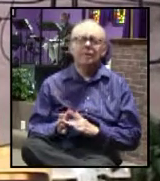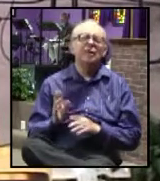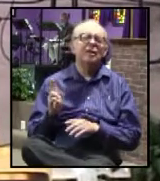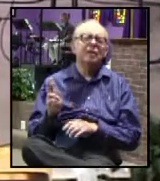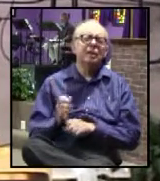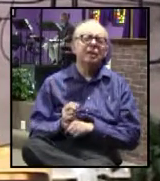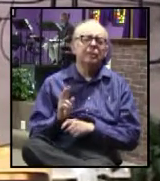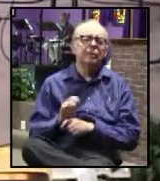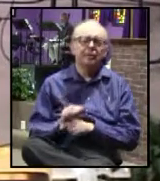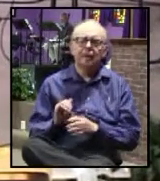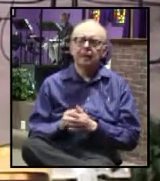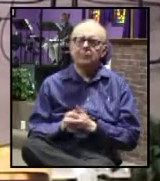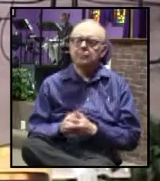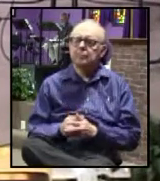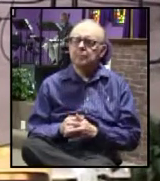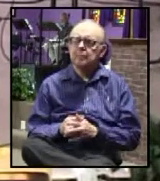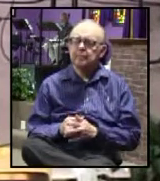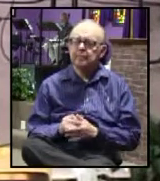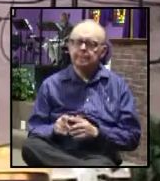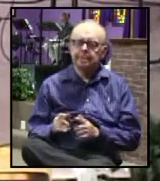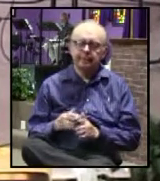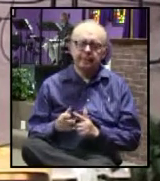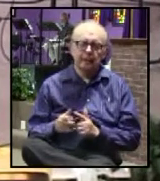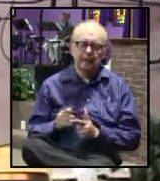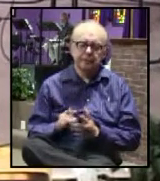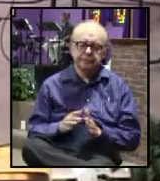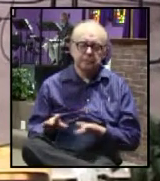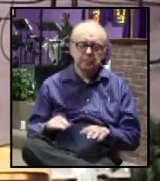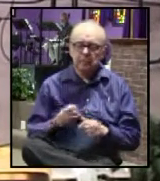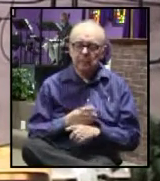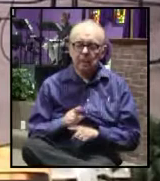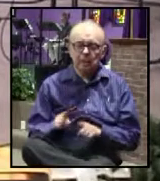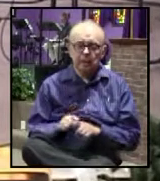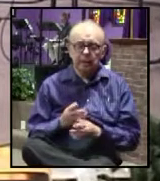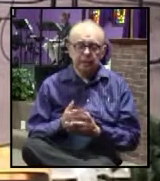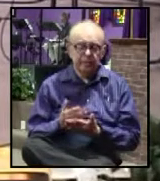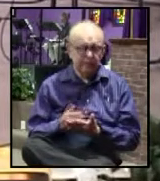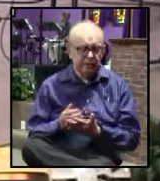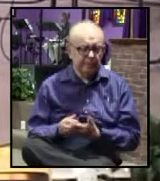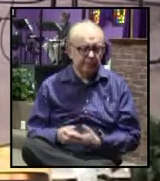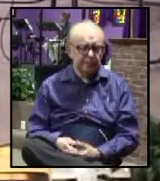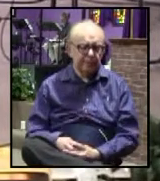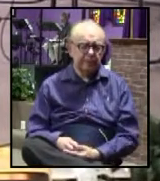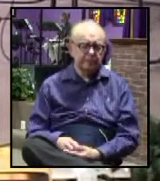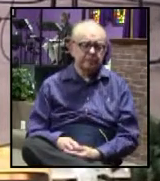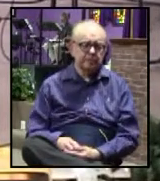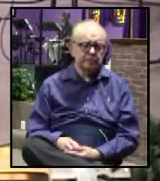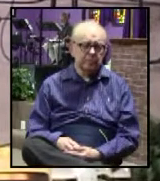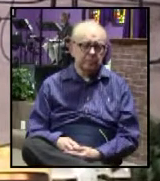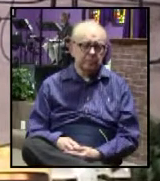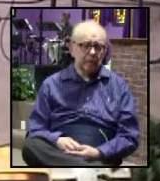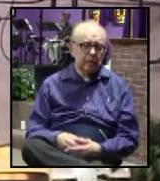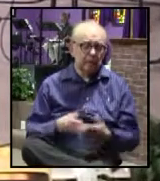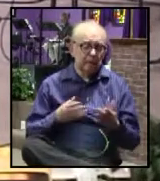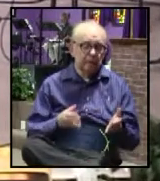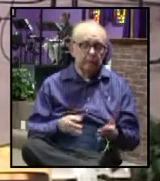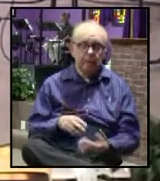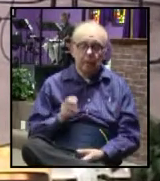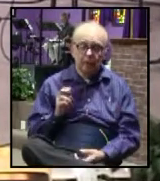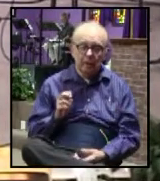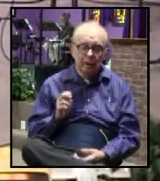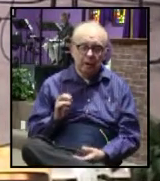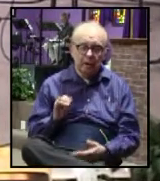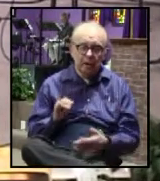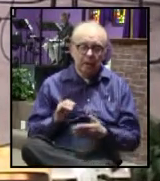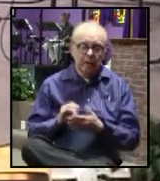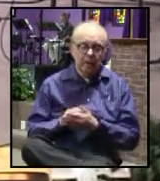it. But then Jesus does something like this. And it leaves you astonished that the King